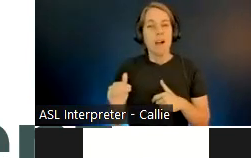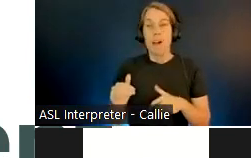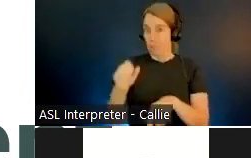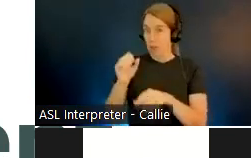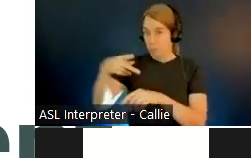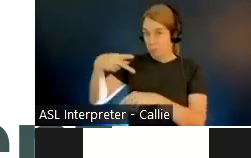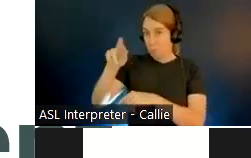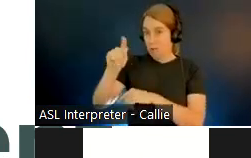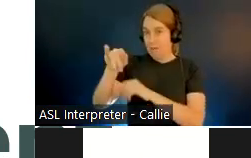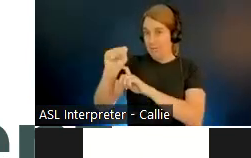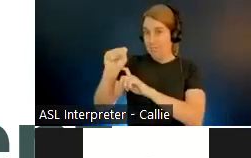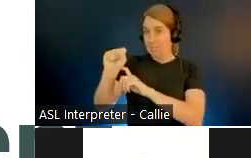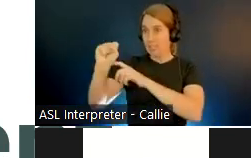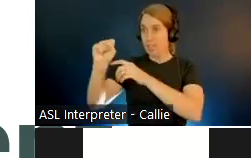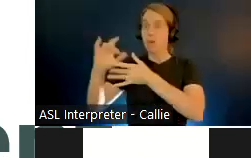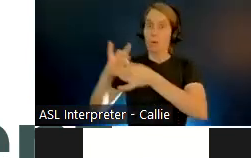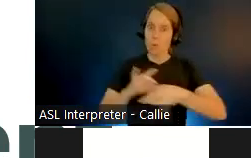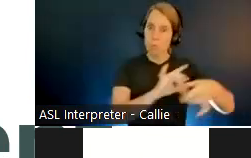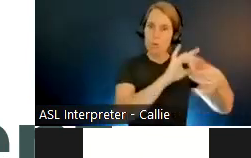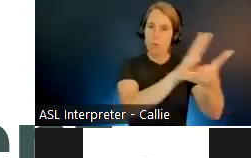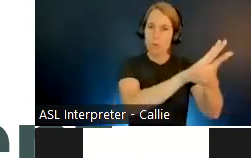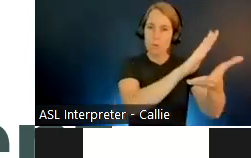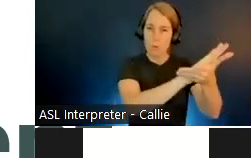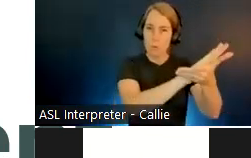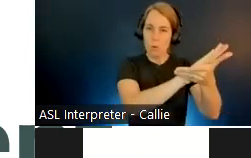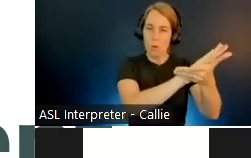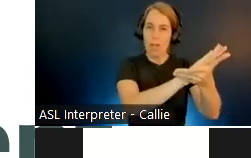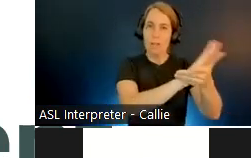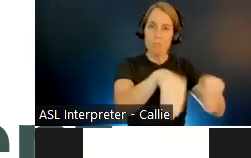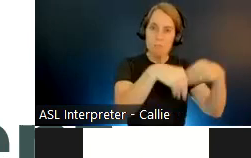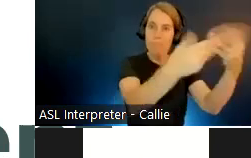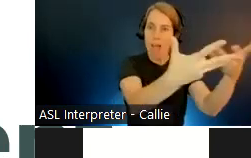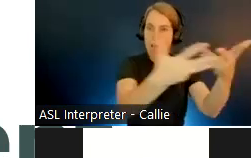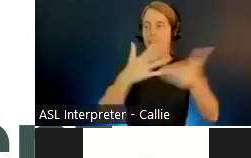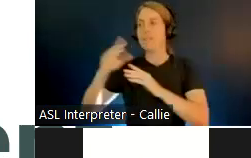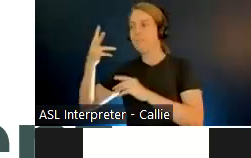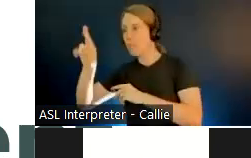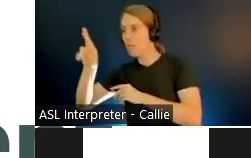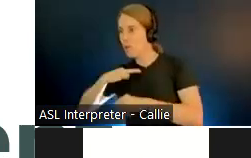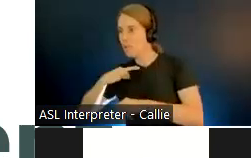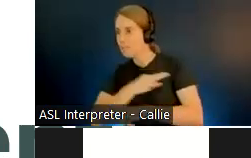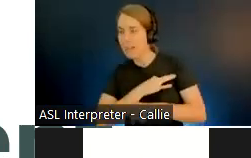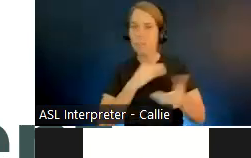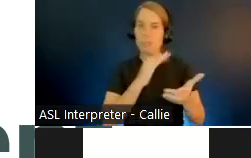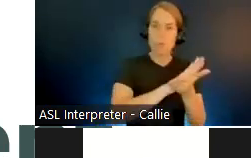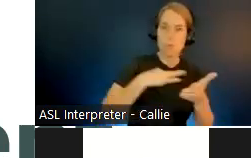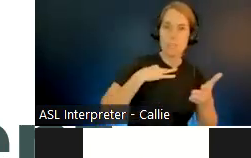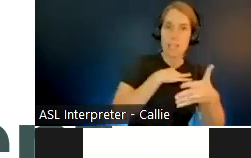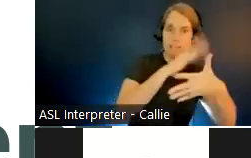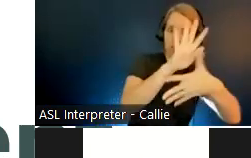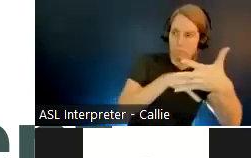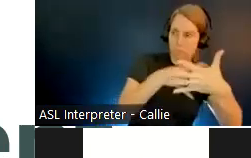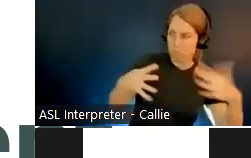school, and so the VR staff have to work with the school staff to make sure it works. And then when